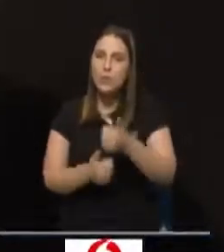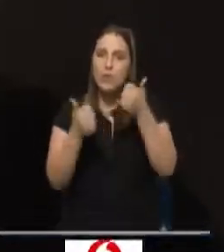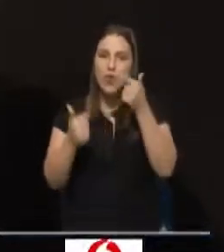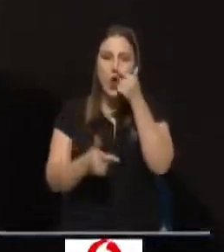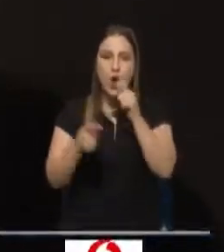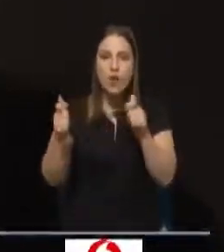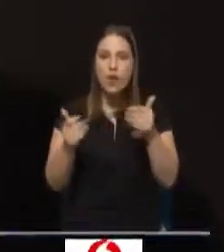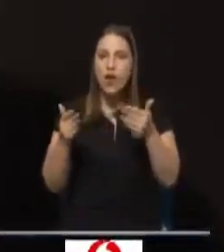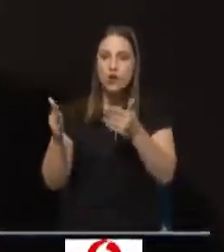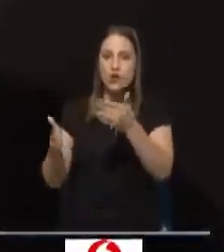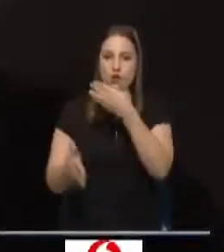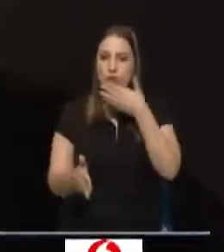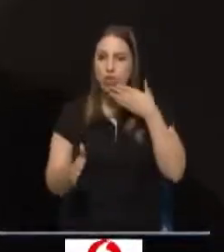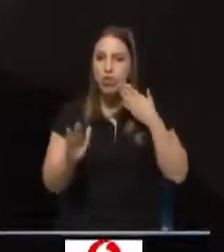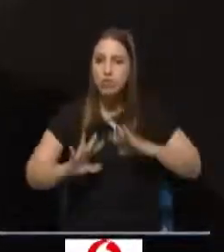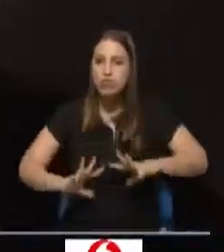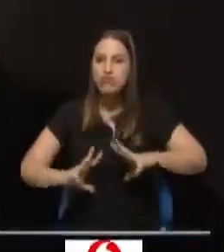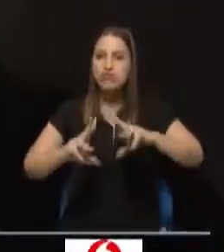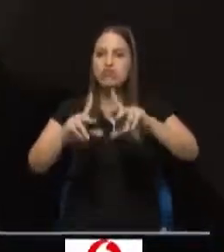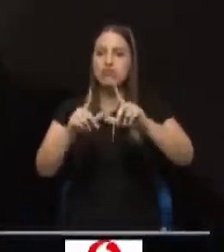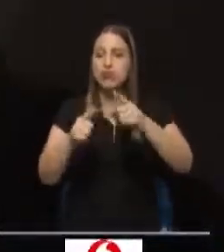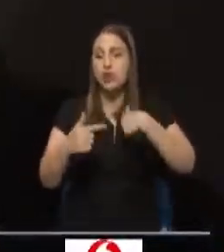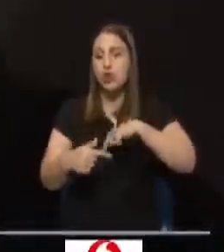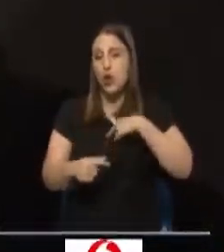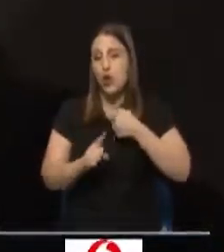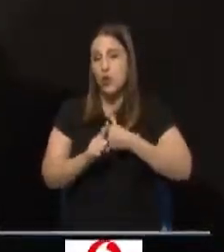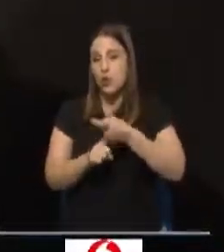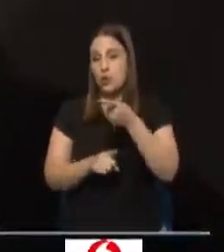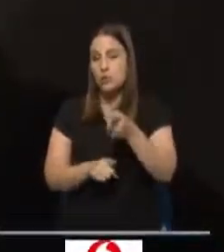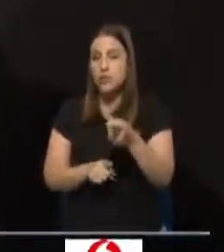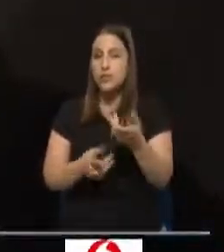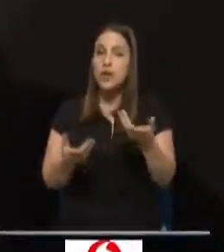to help to benefit humanity and